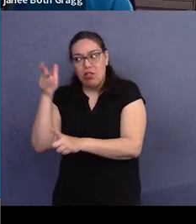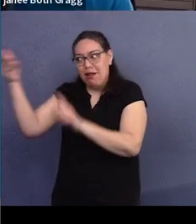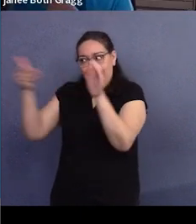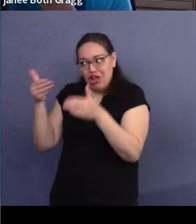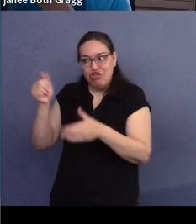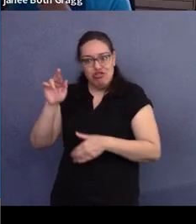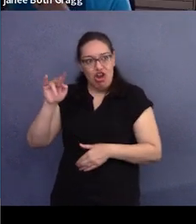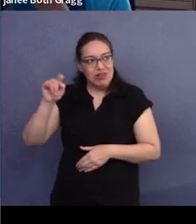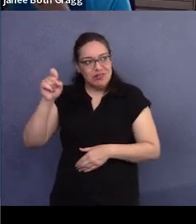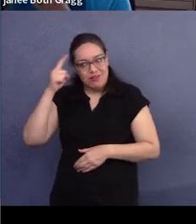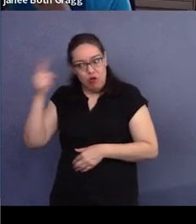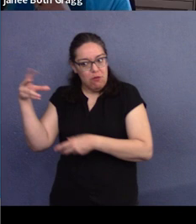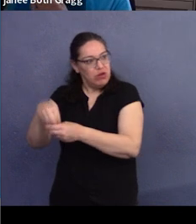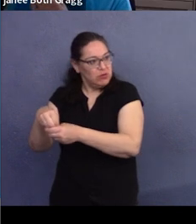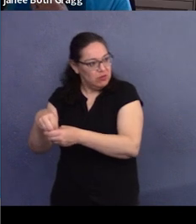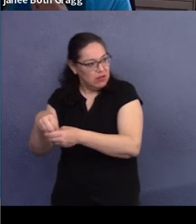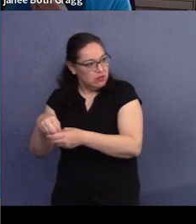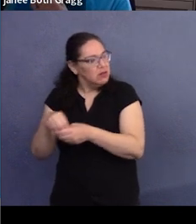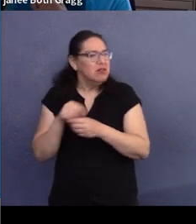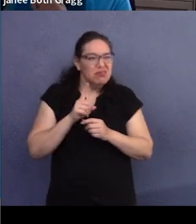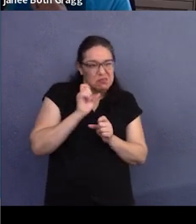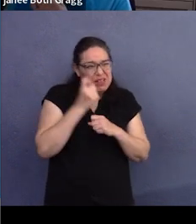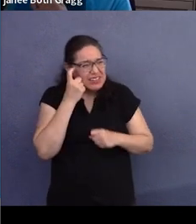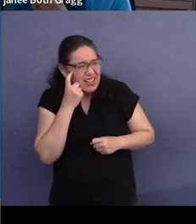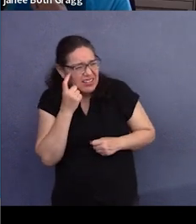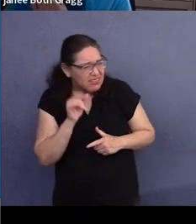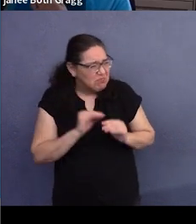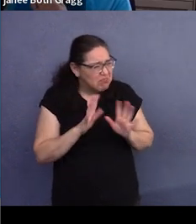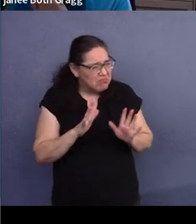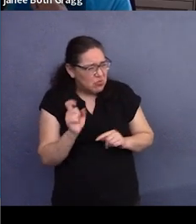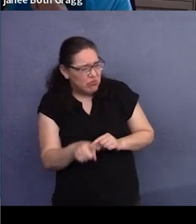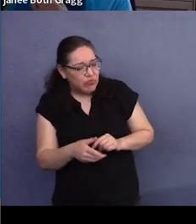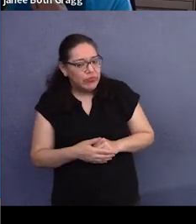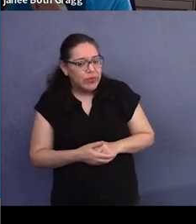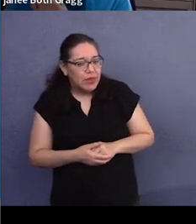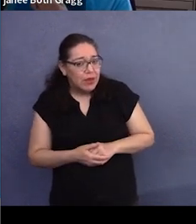participate? Does that make sense?